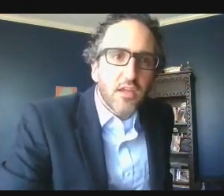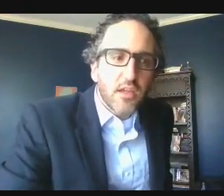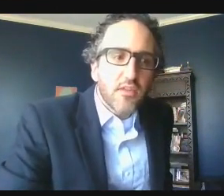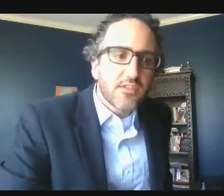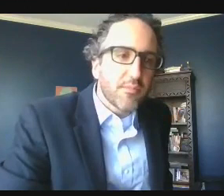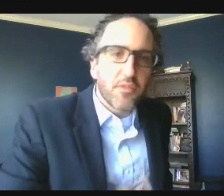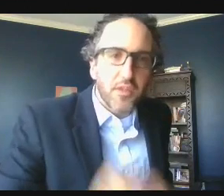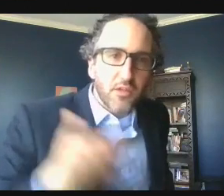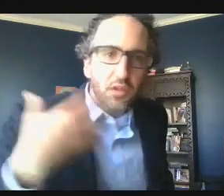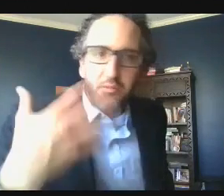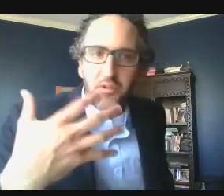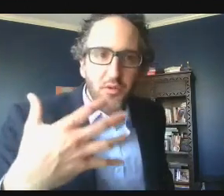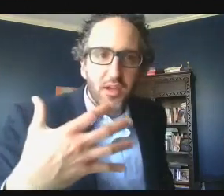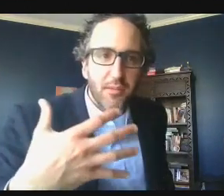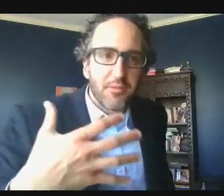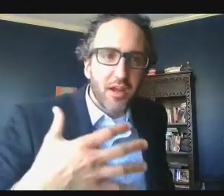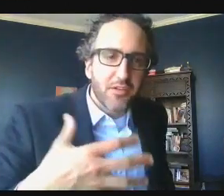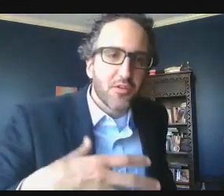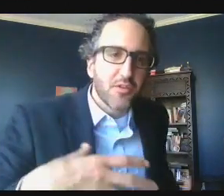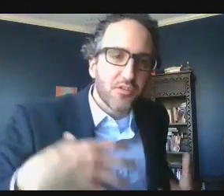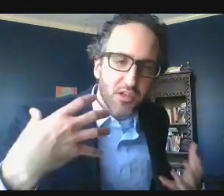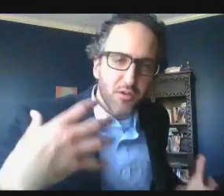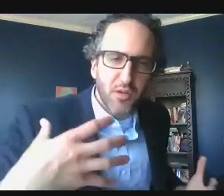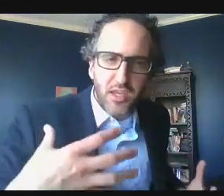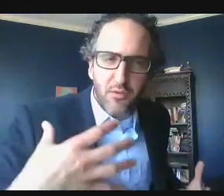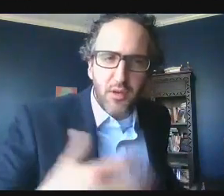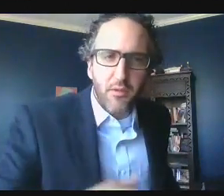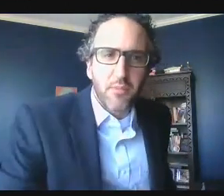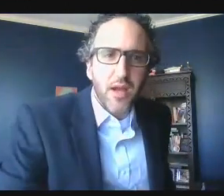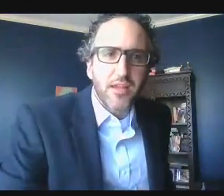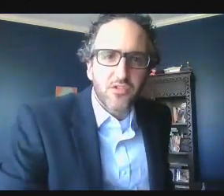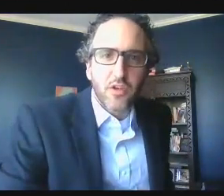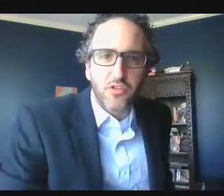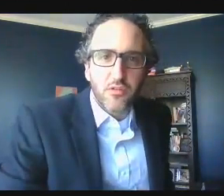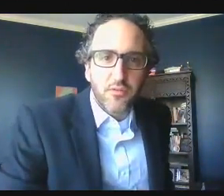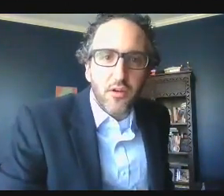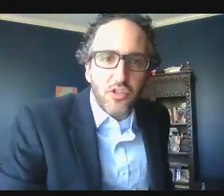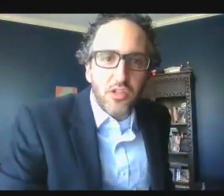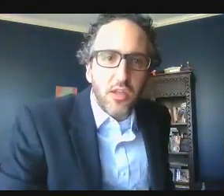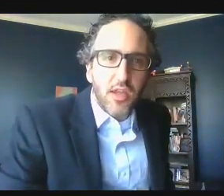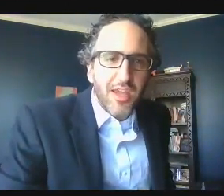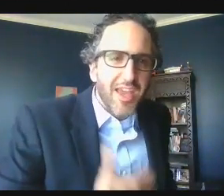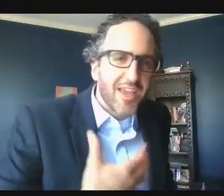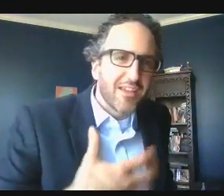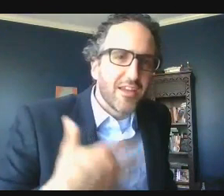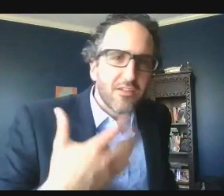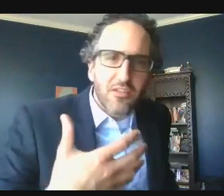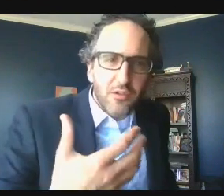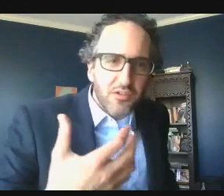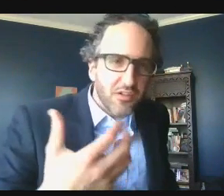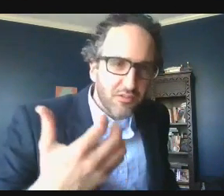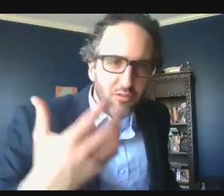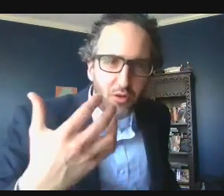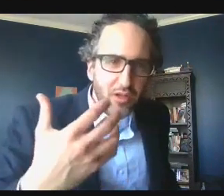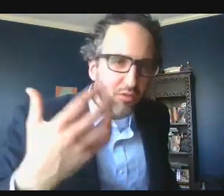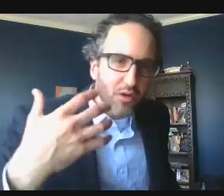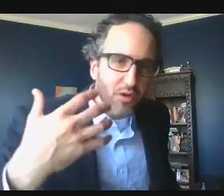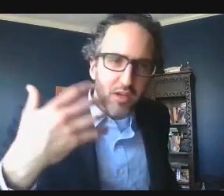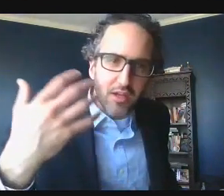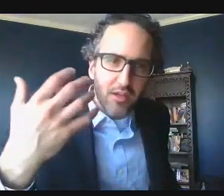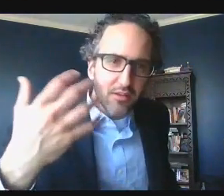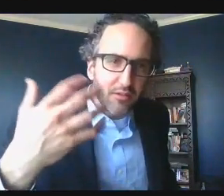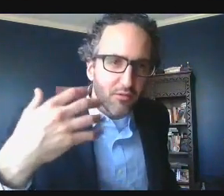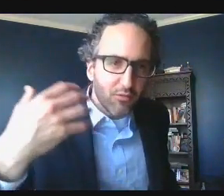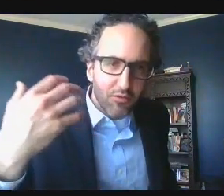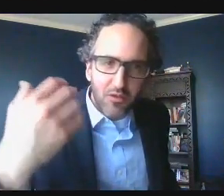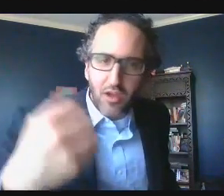the simple thing, you come to your rehab doctor and you say, okay, here we are with body structure and function, and to use a 2020